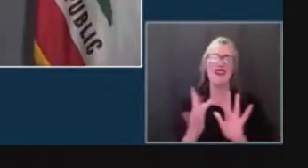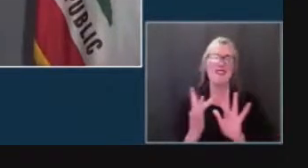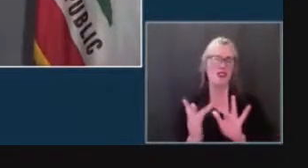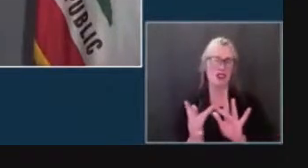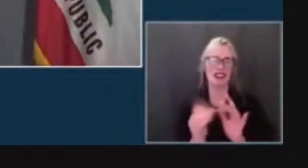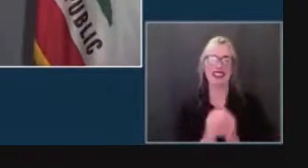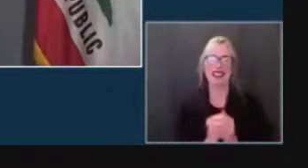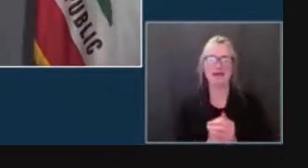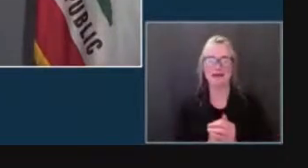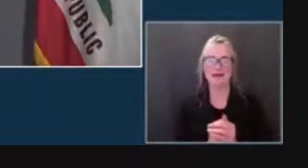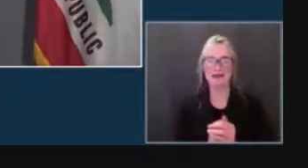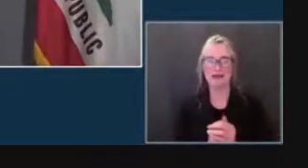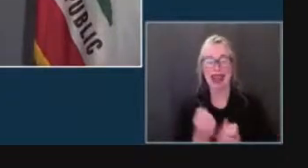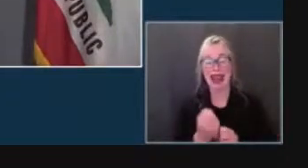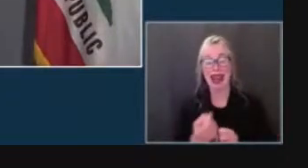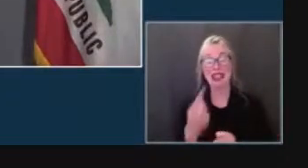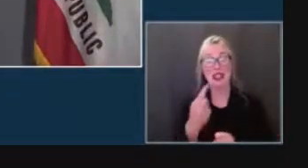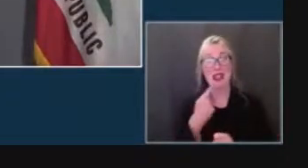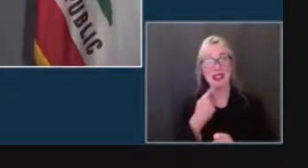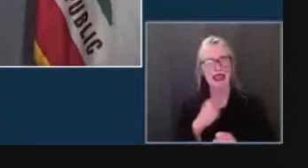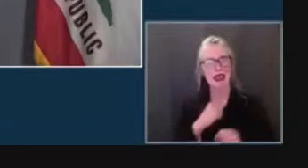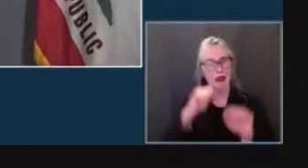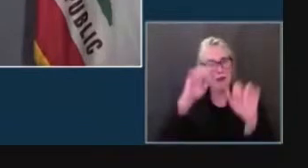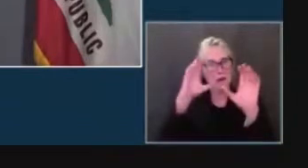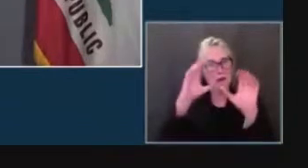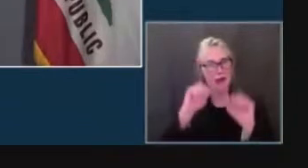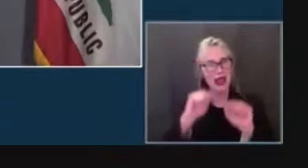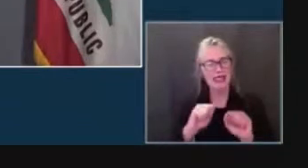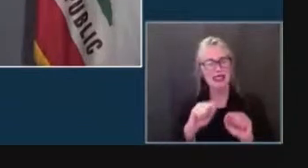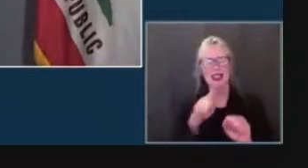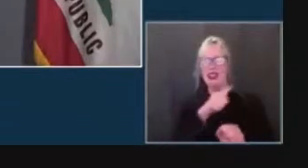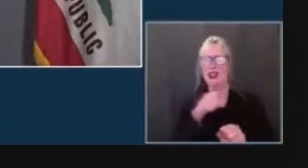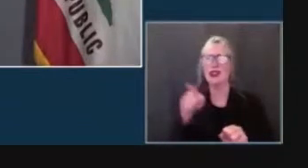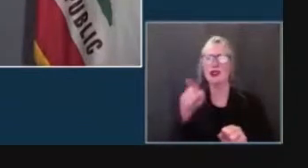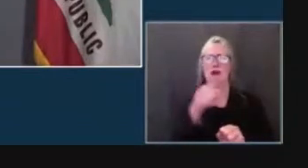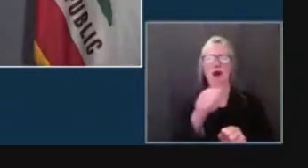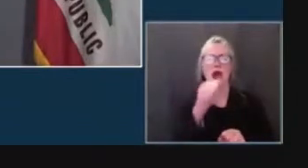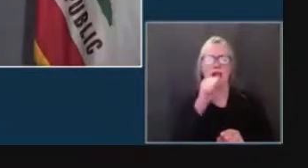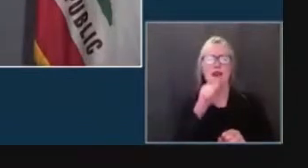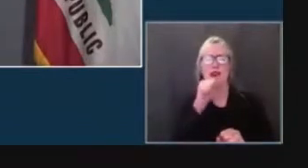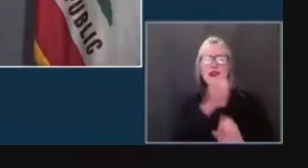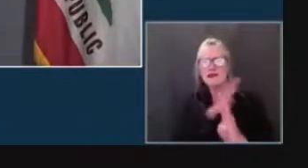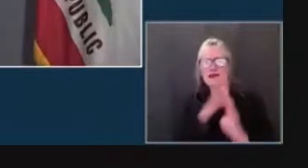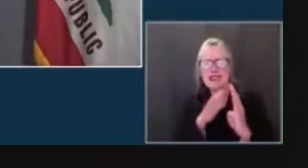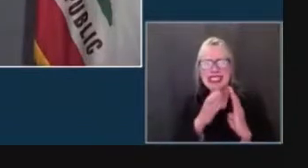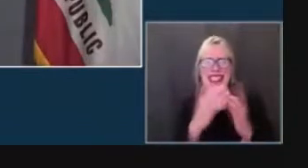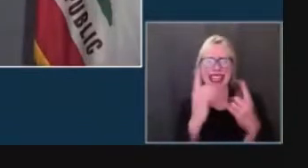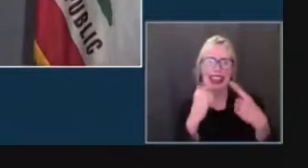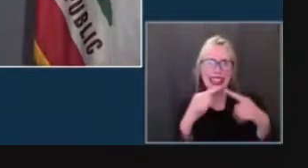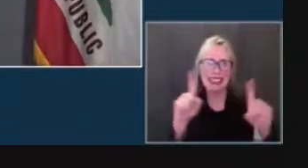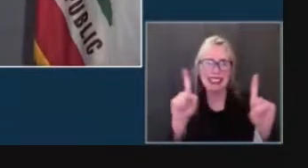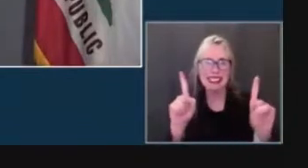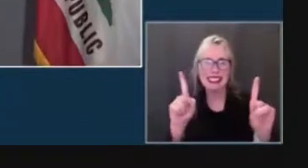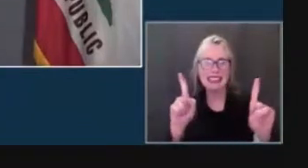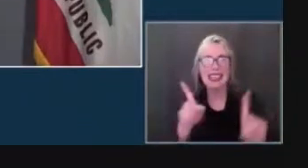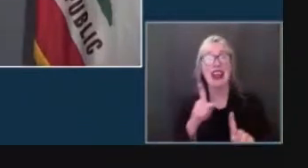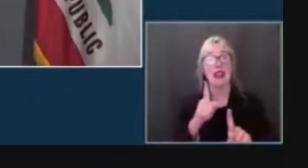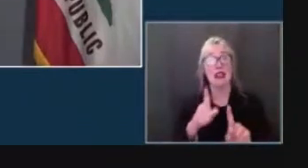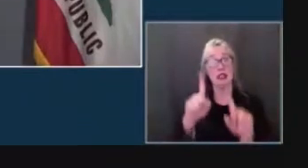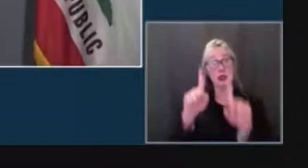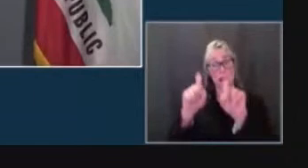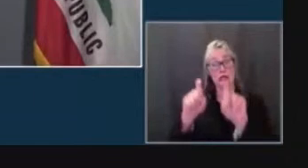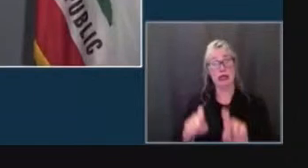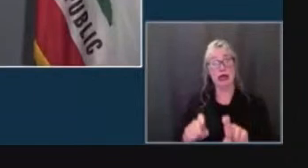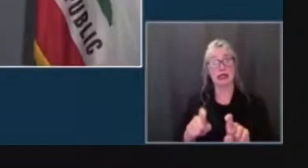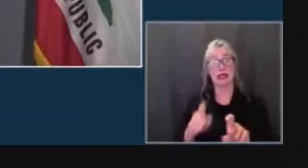in my speech last year that I'm amazed by the resilience of Californians. That resolve was further tested over the past year as